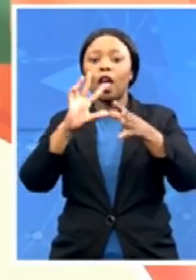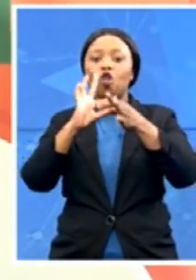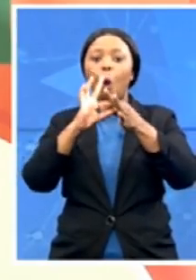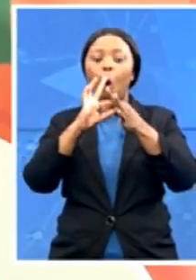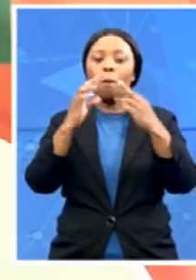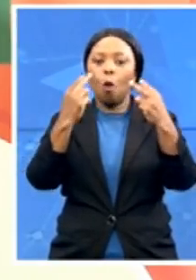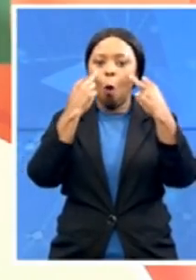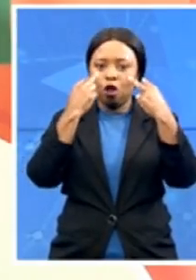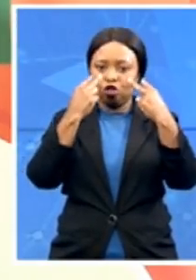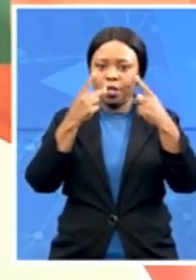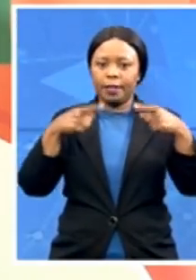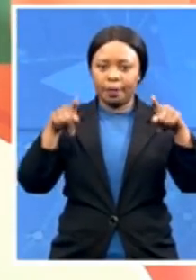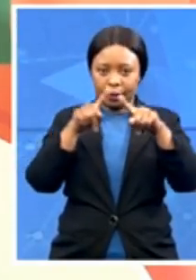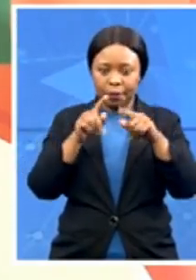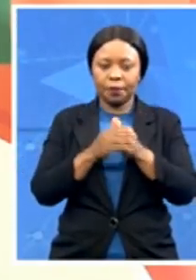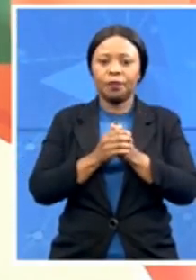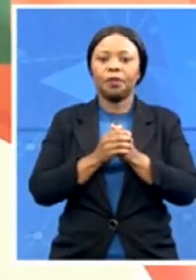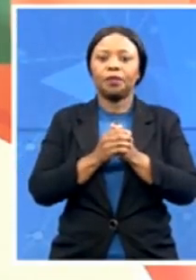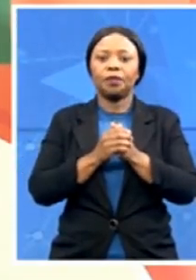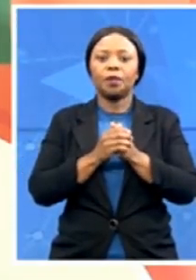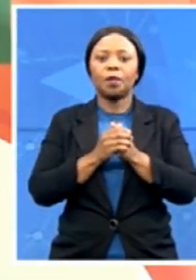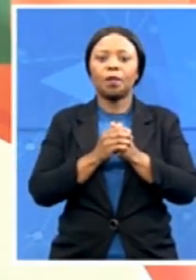welcome to the United Democratic Movement